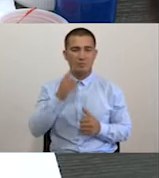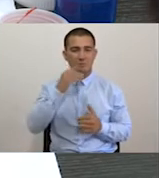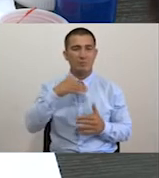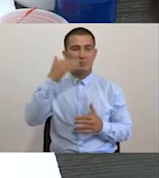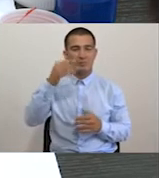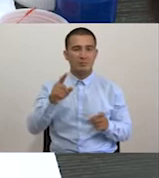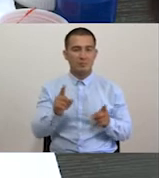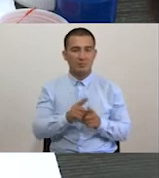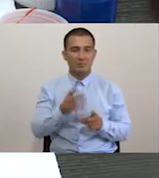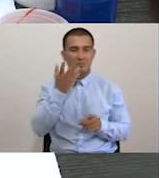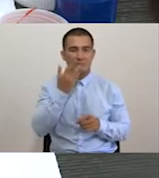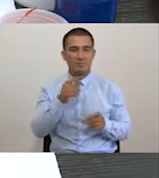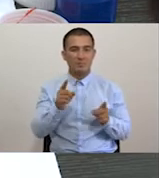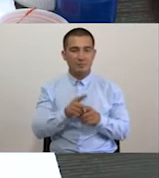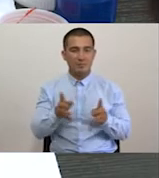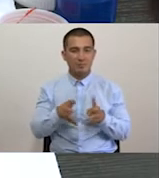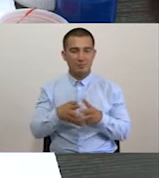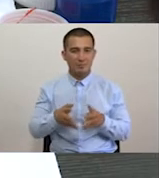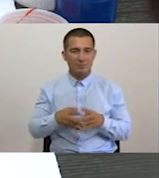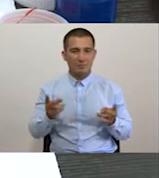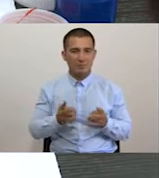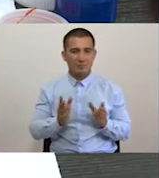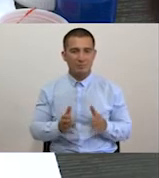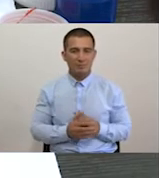Tepa qismlariga ham biroz shu rangdan berib olamiz.